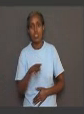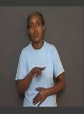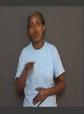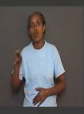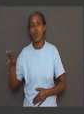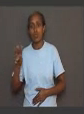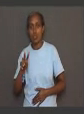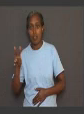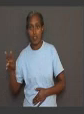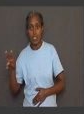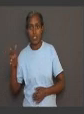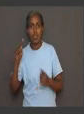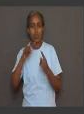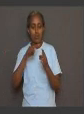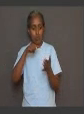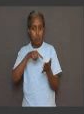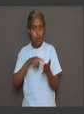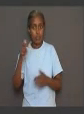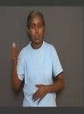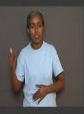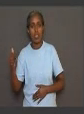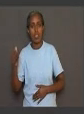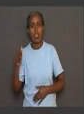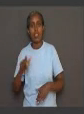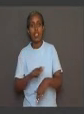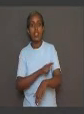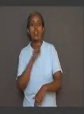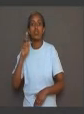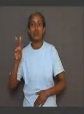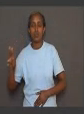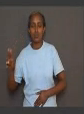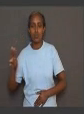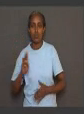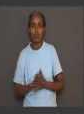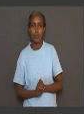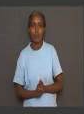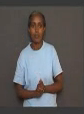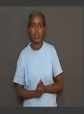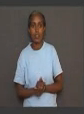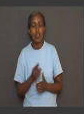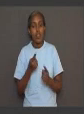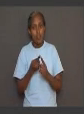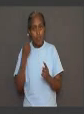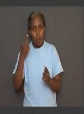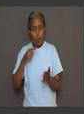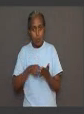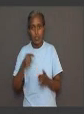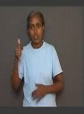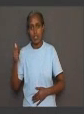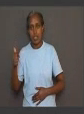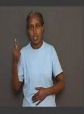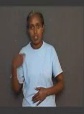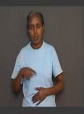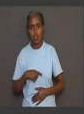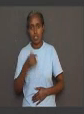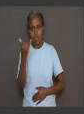vector to point A of length u. From point A, we